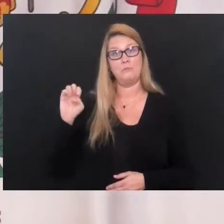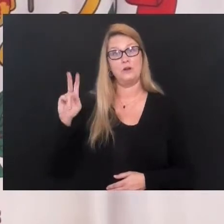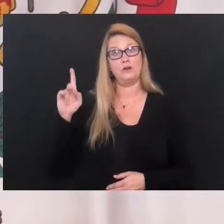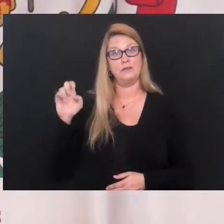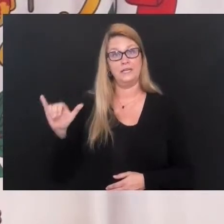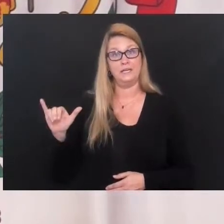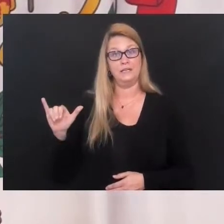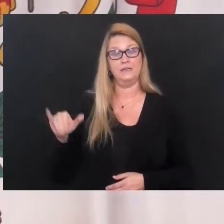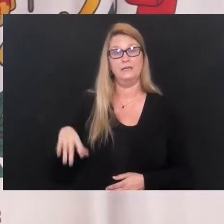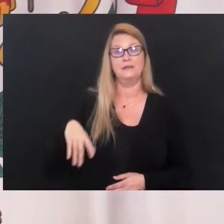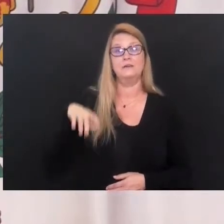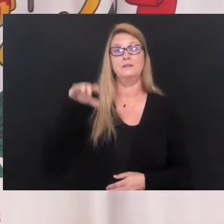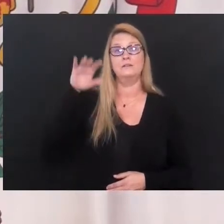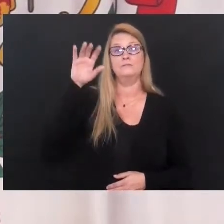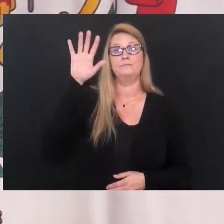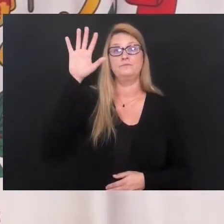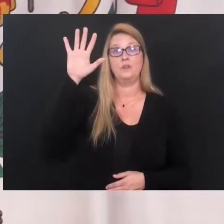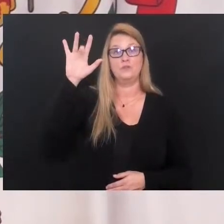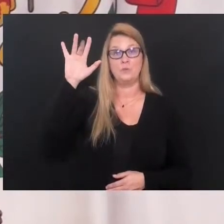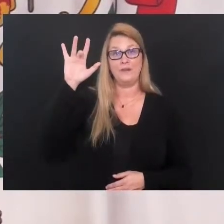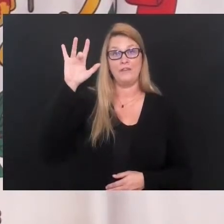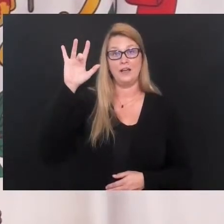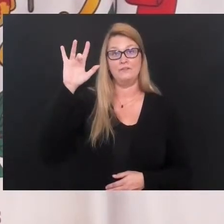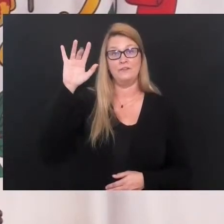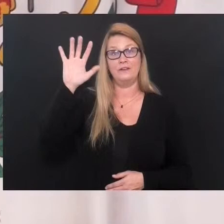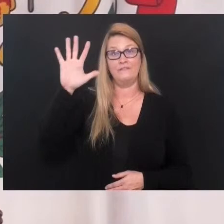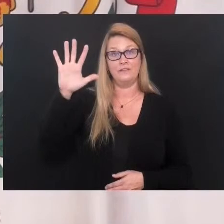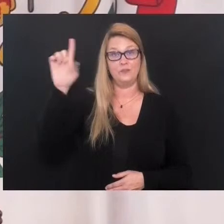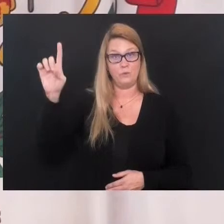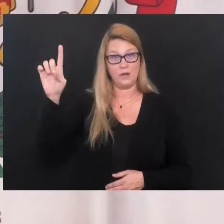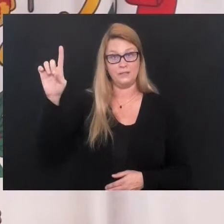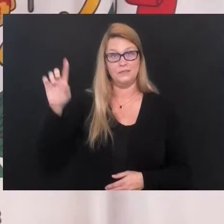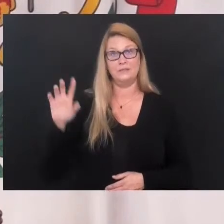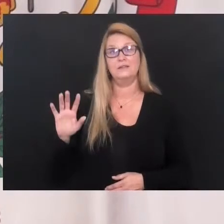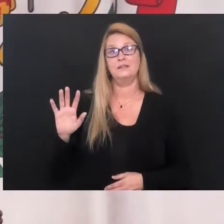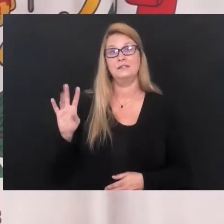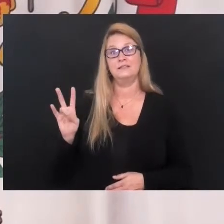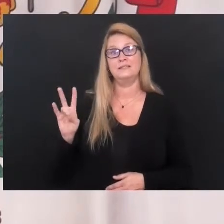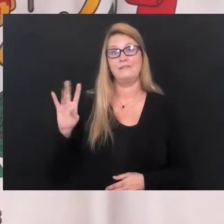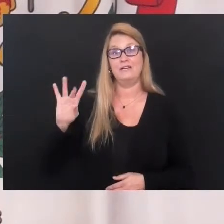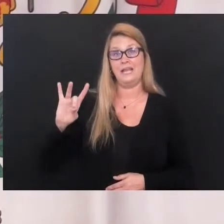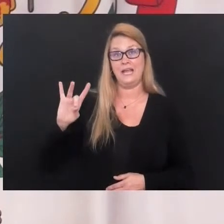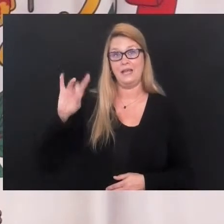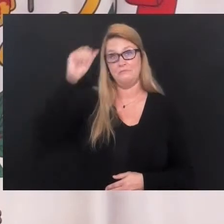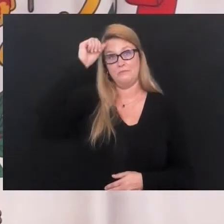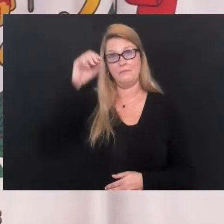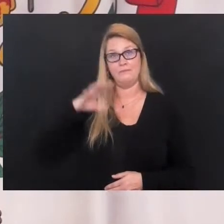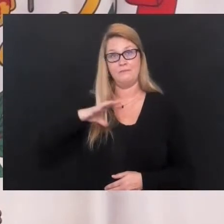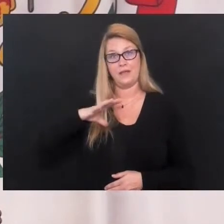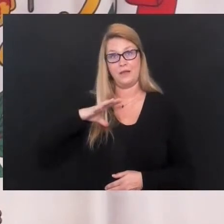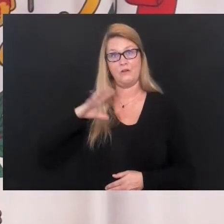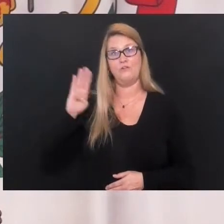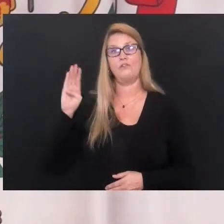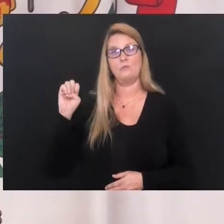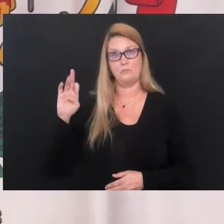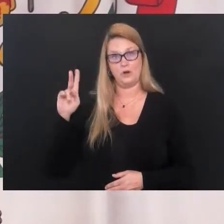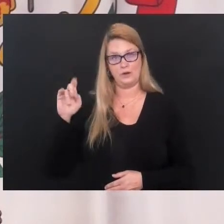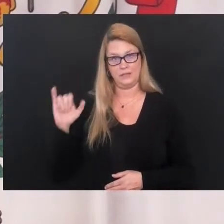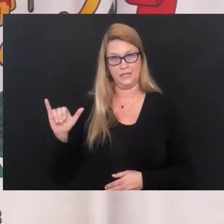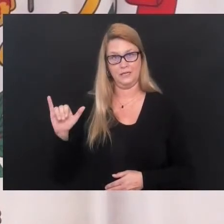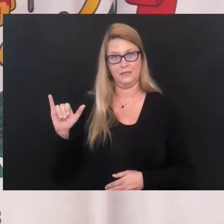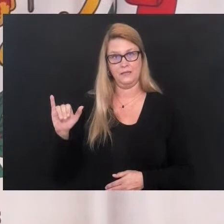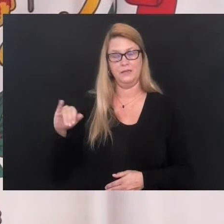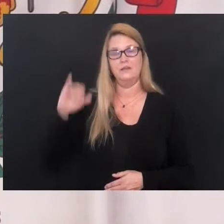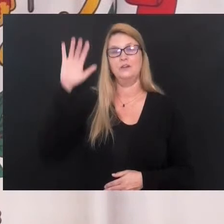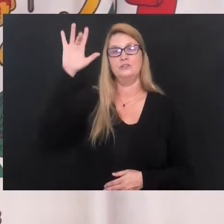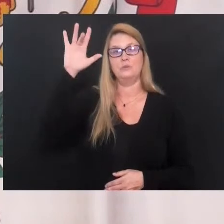County. Our 2,551st death is a 78-year-old male from Berkeley County.